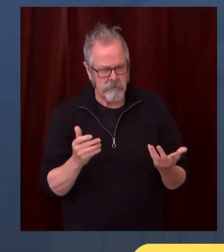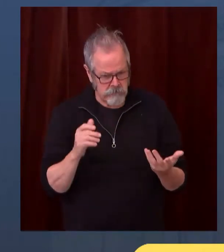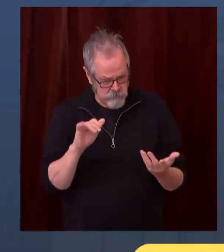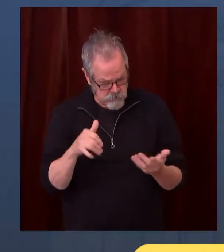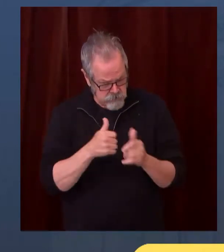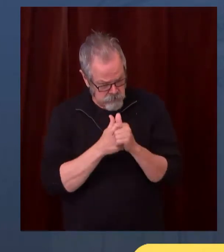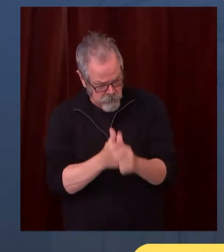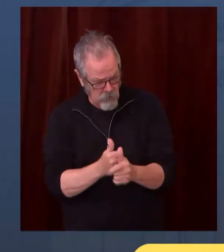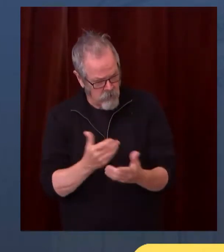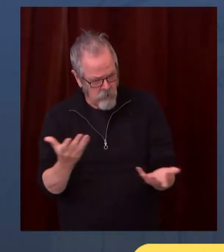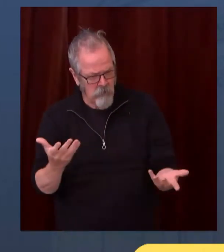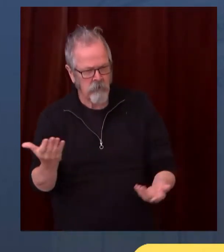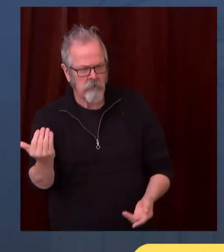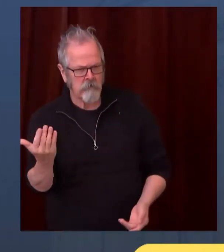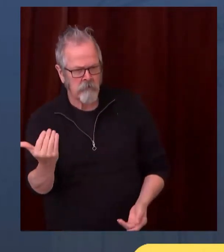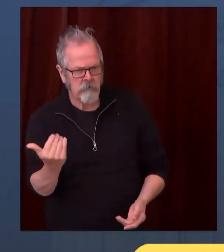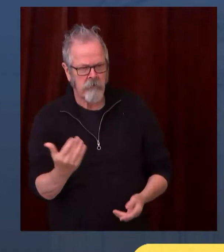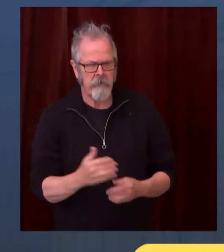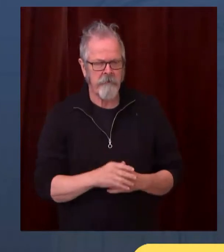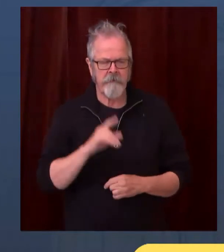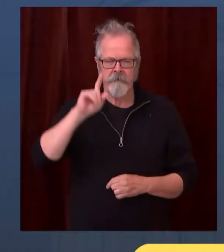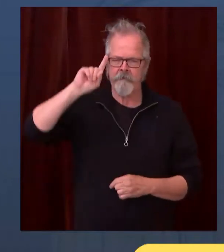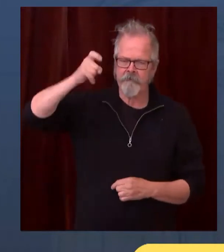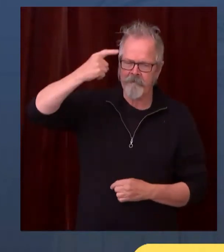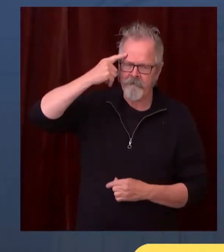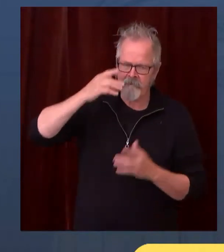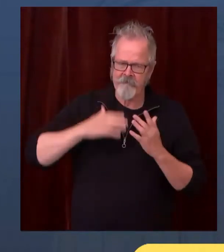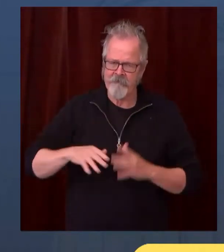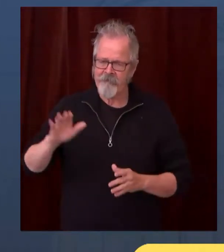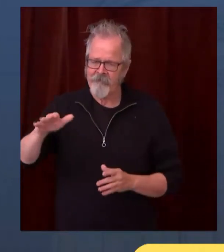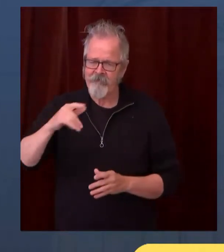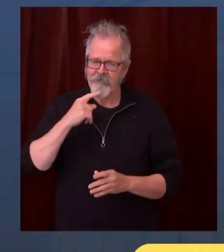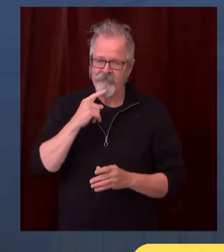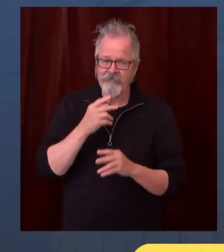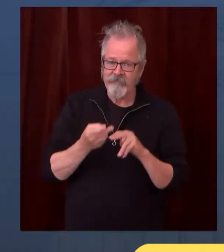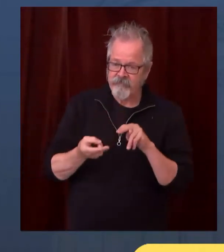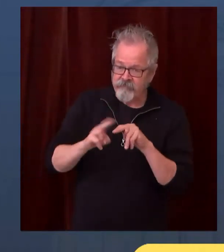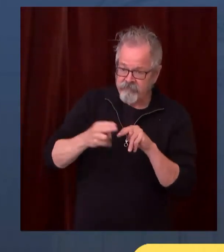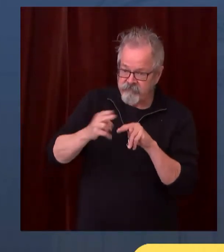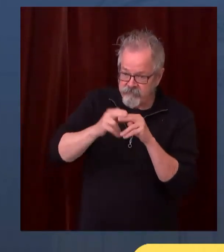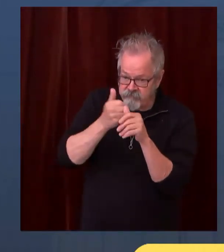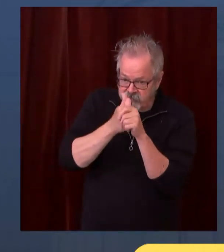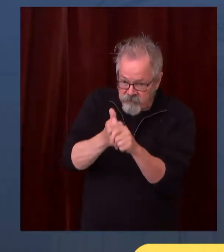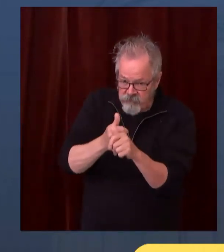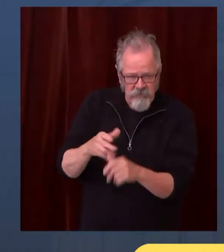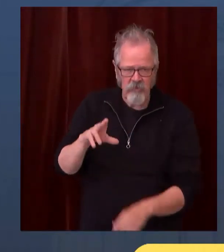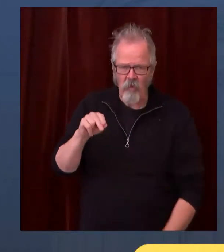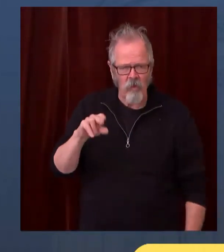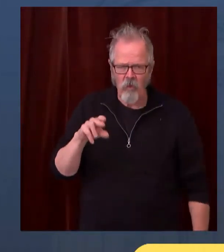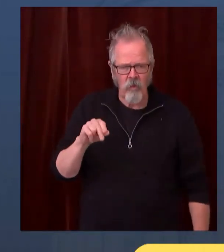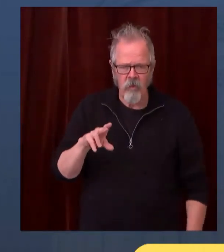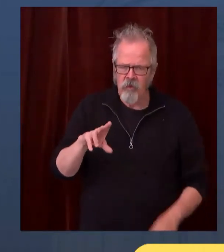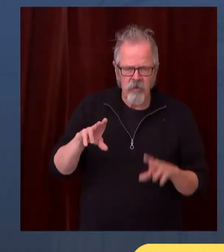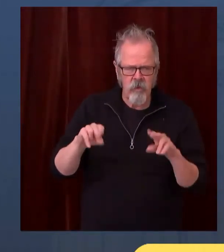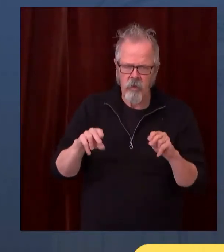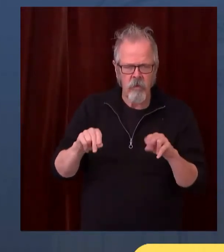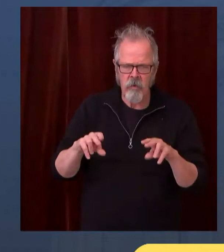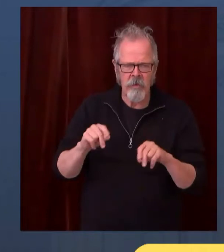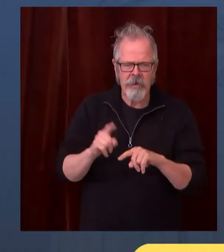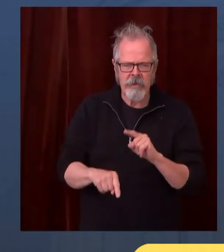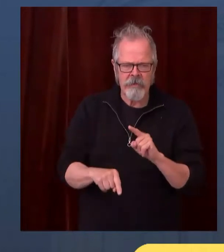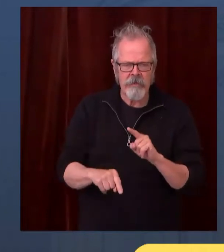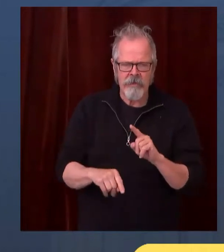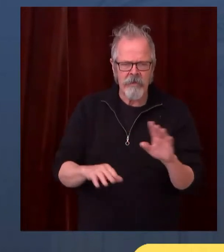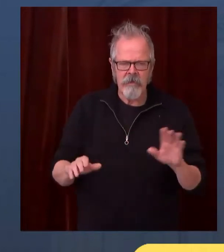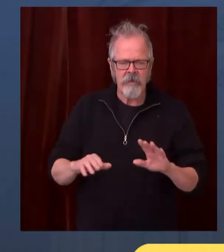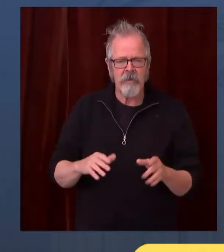protections against transmission in these centers. I think you'll see that there is there are multiple protections that are still